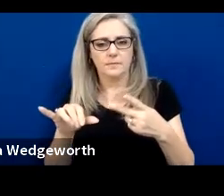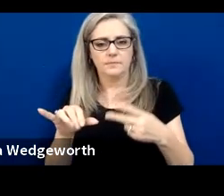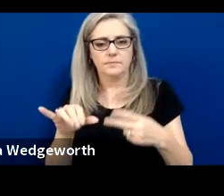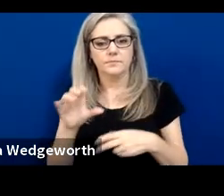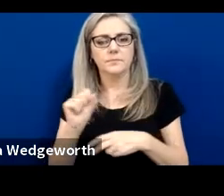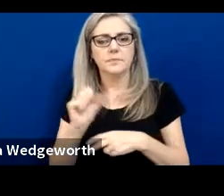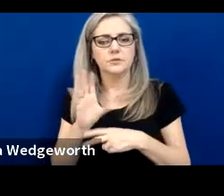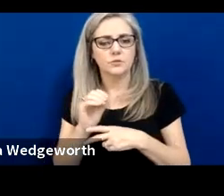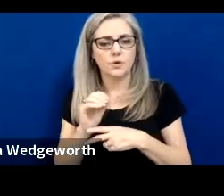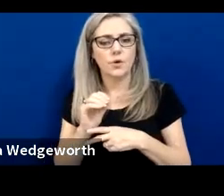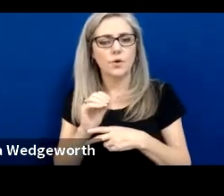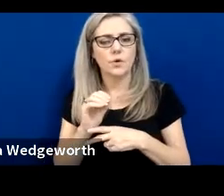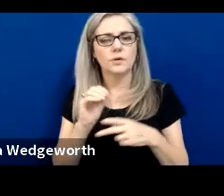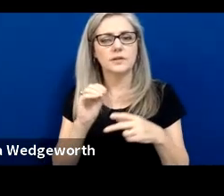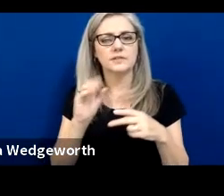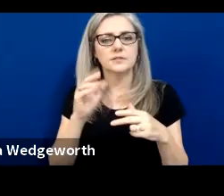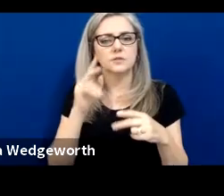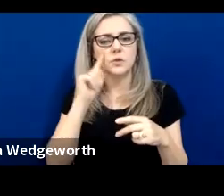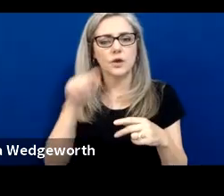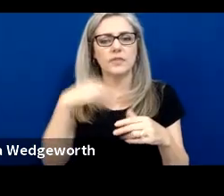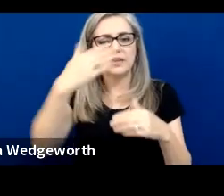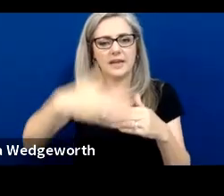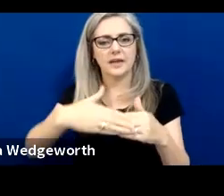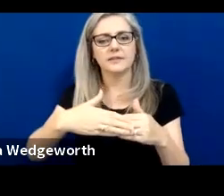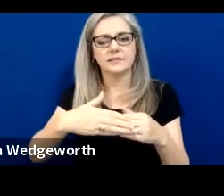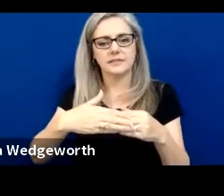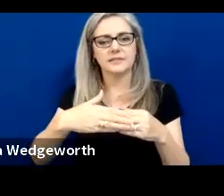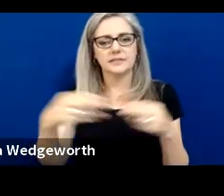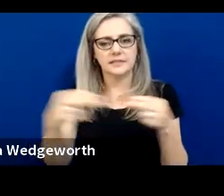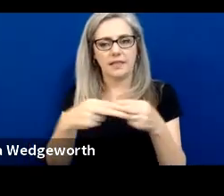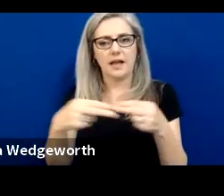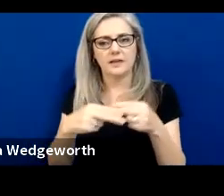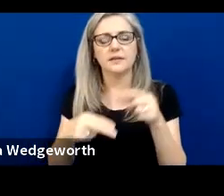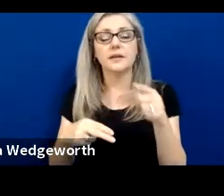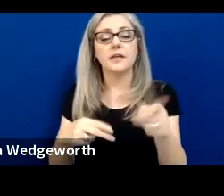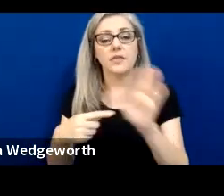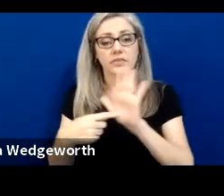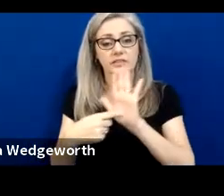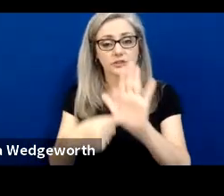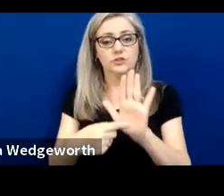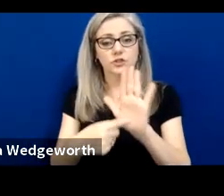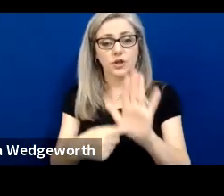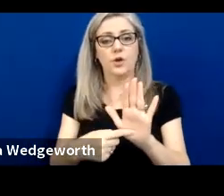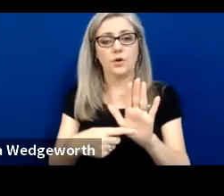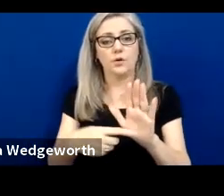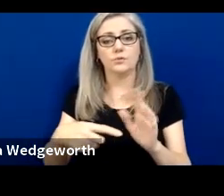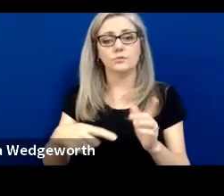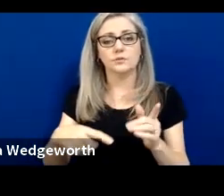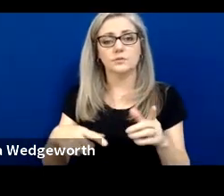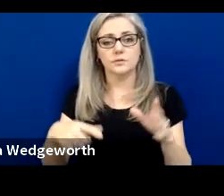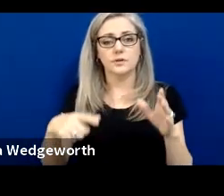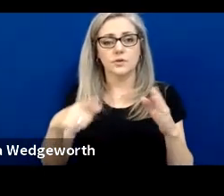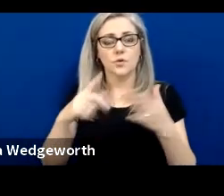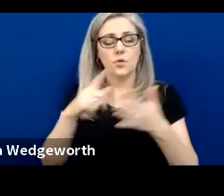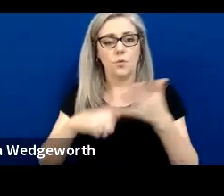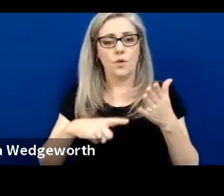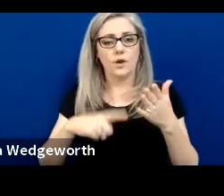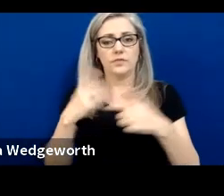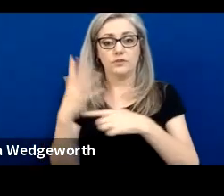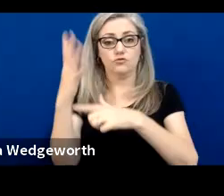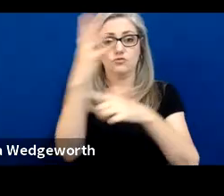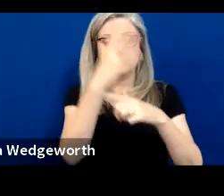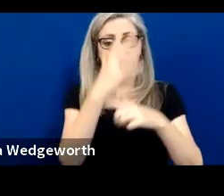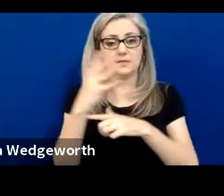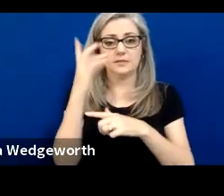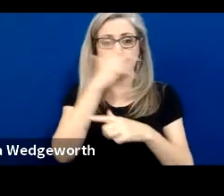to the next slide, this shows the overall canopy coverage for the park.